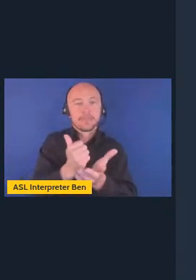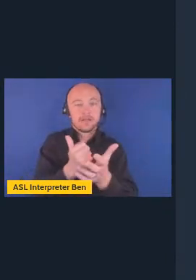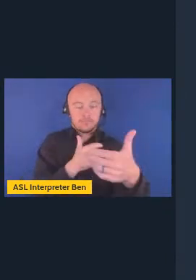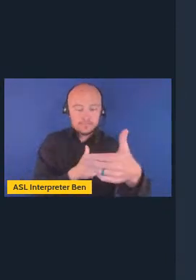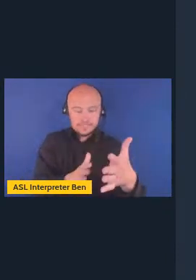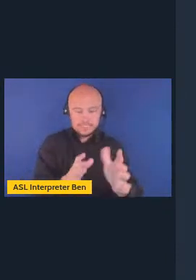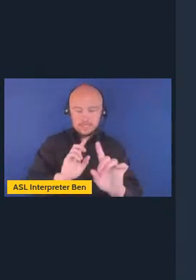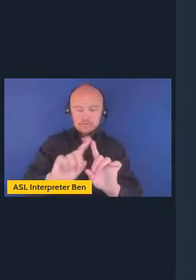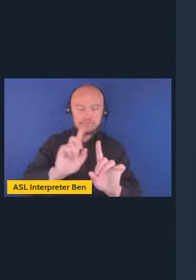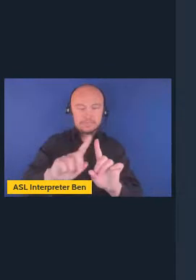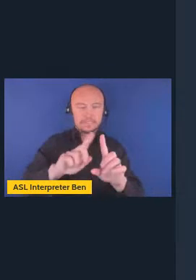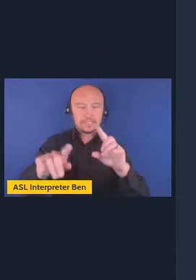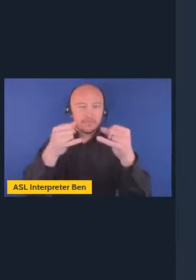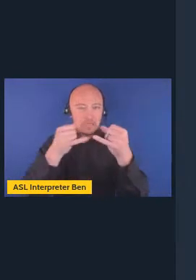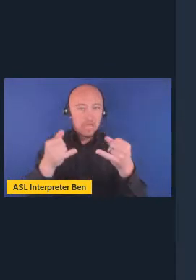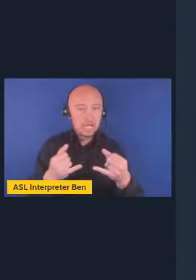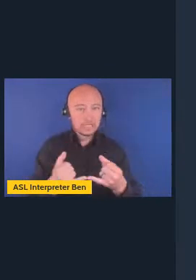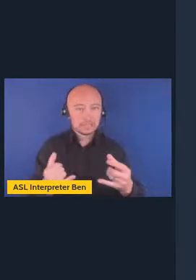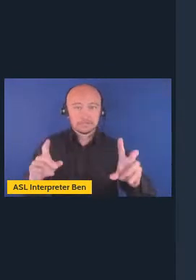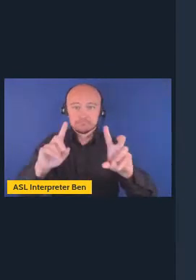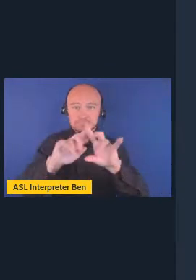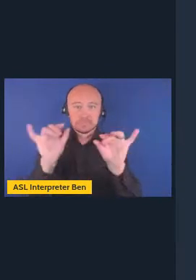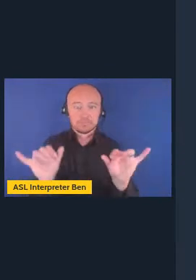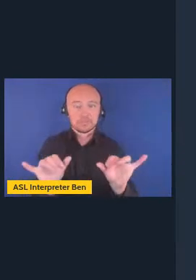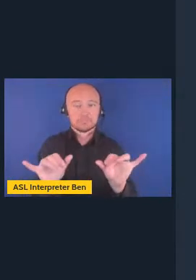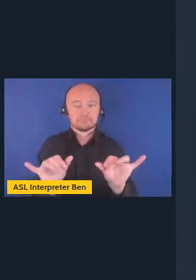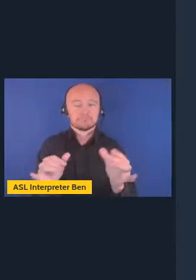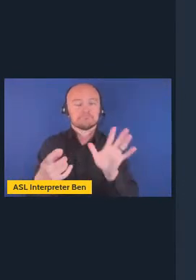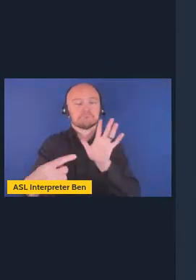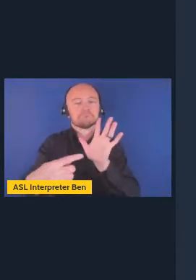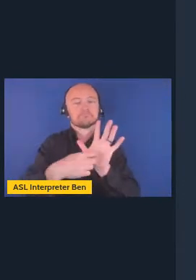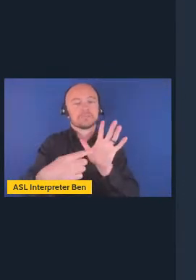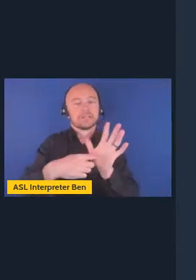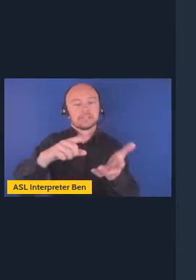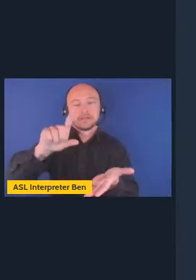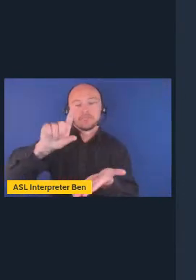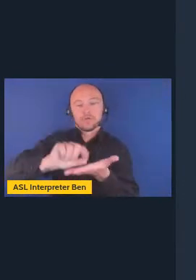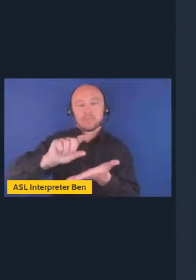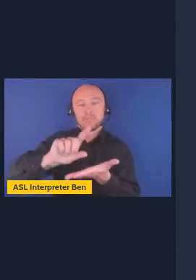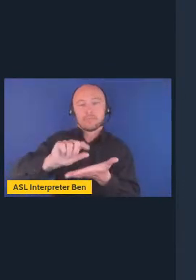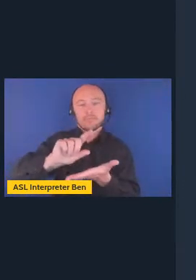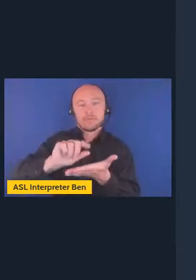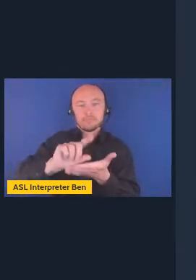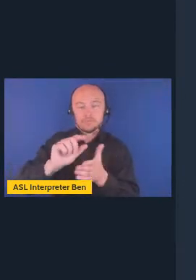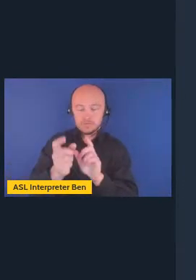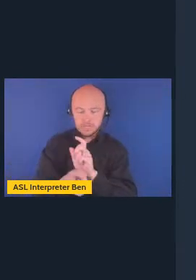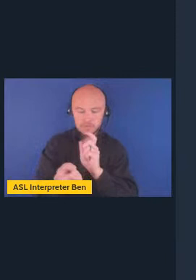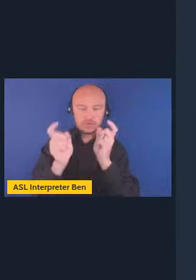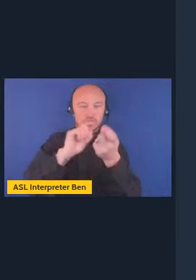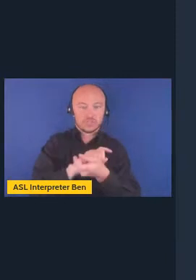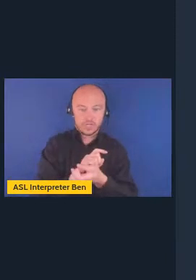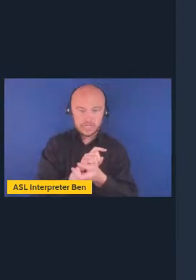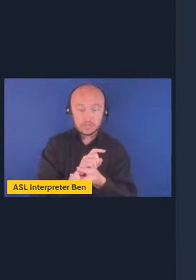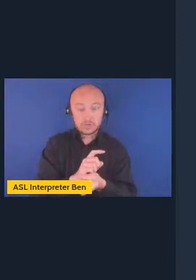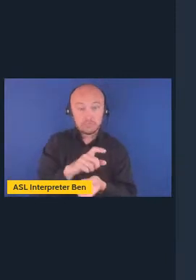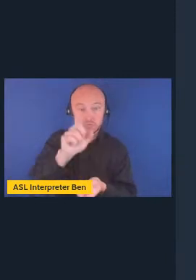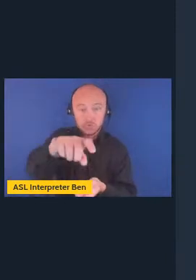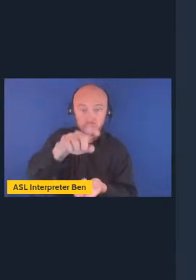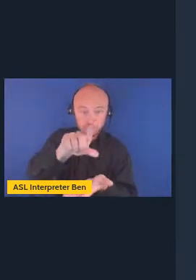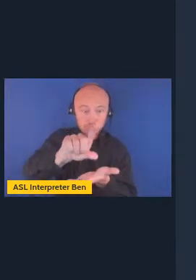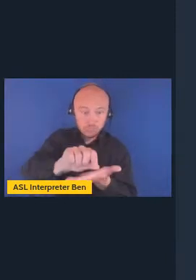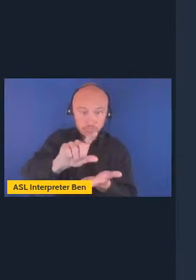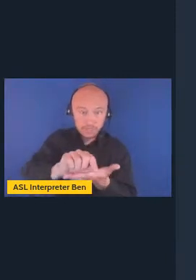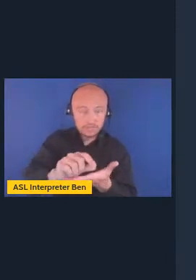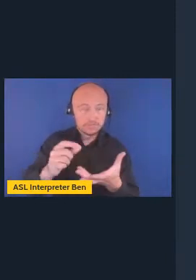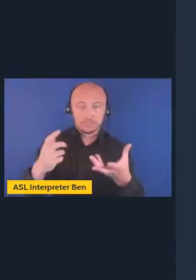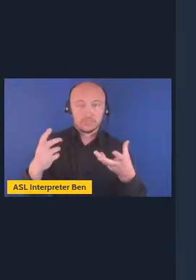version lines at the same time. So, for example, when you publish a breaking change as a new major version, which you should, you